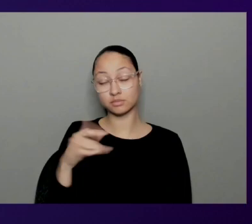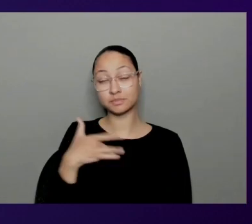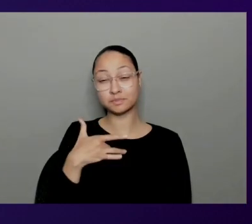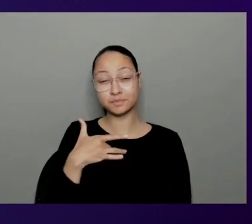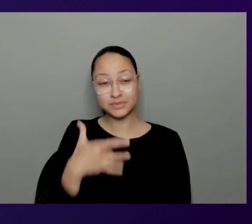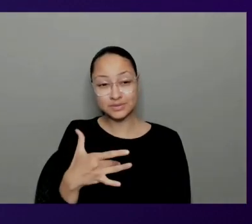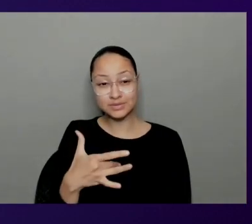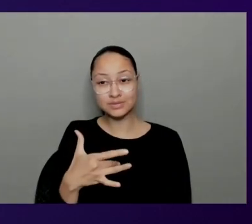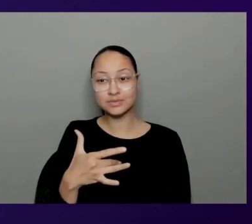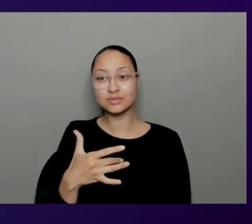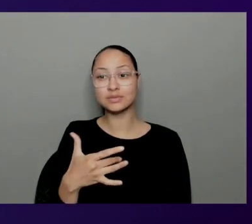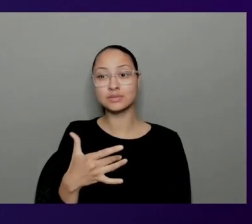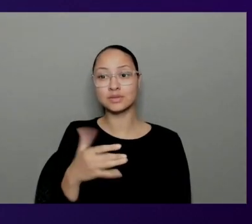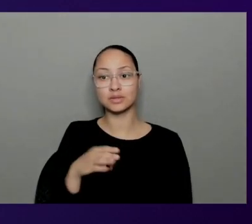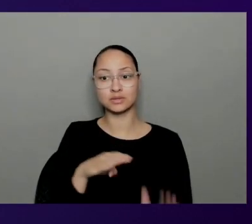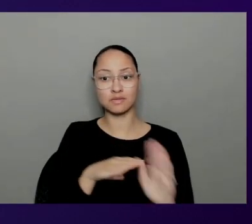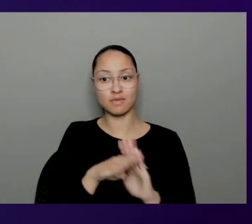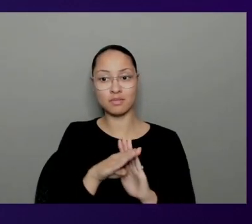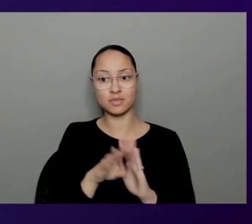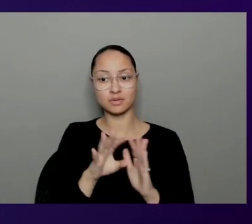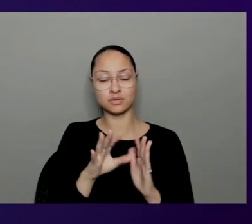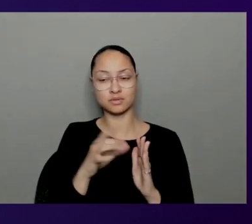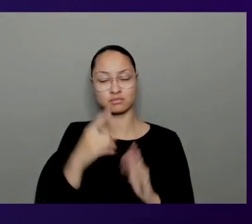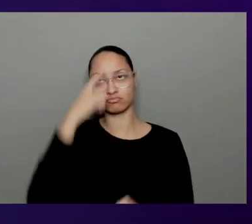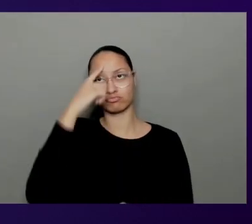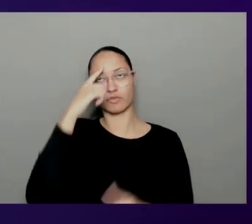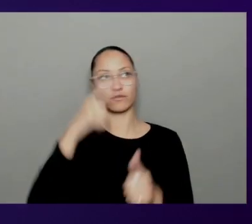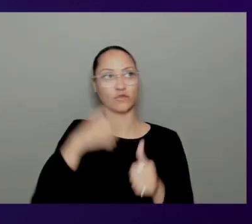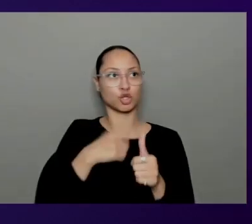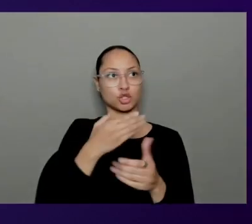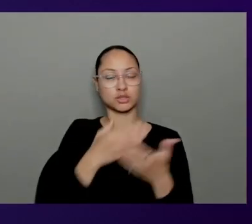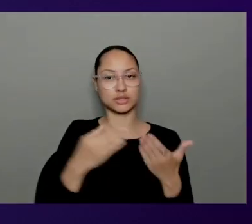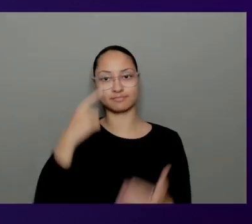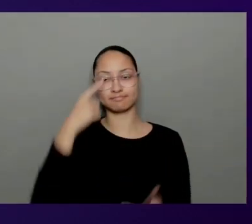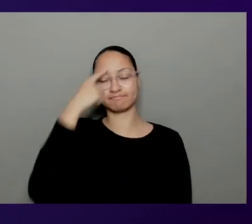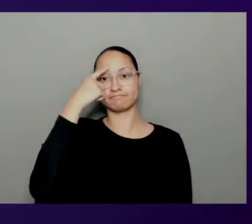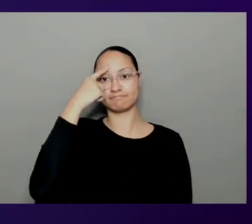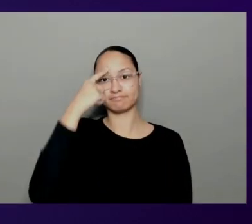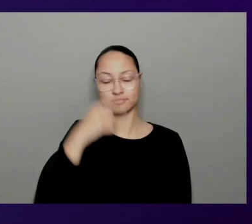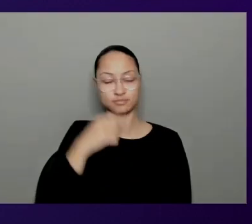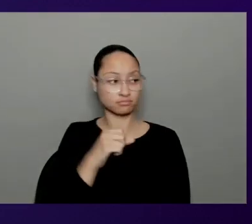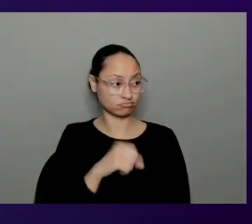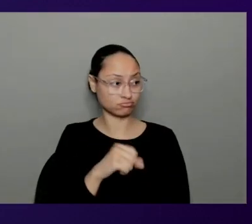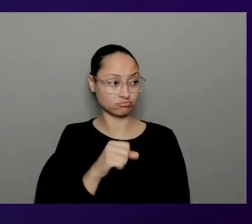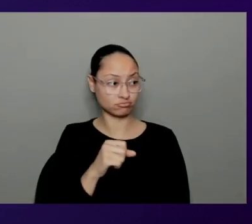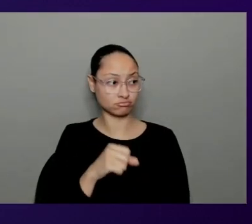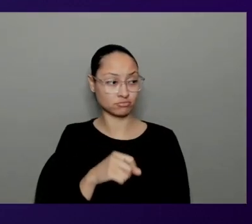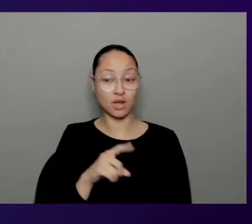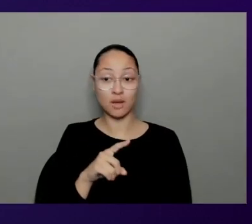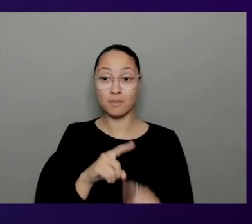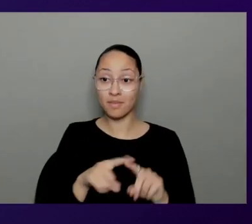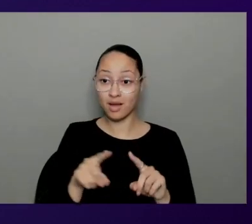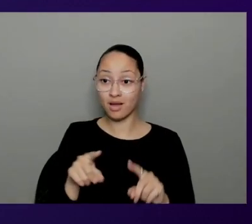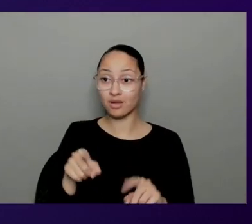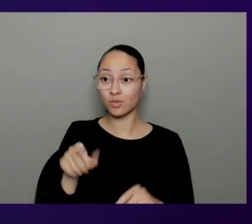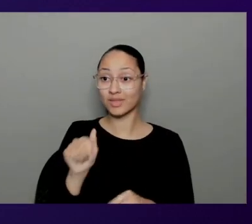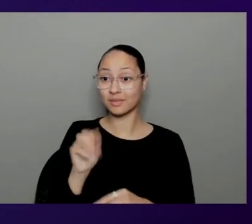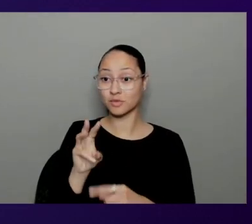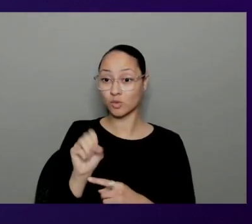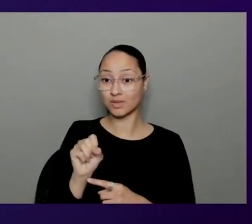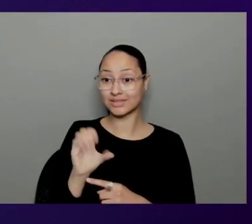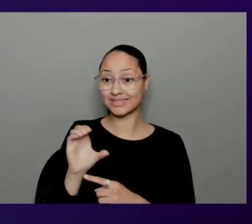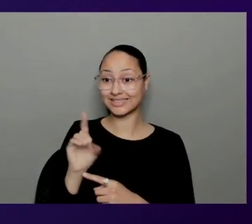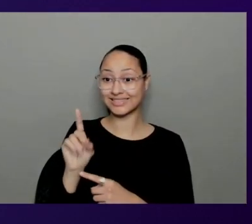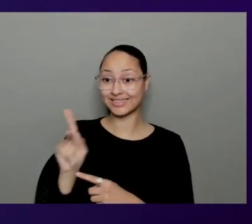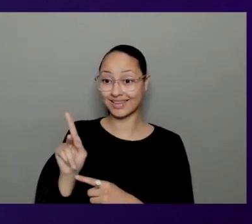development goes to, sort of top of mind. It's true. But with the advent of the AWS CDK and Amplify, as we just